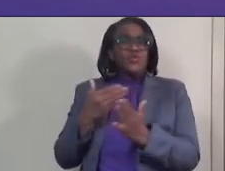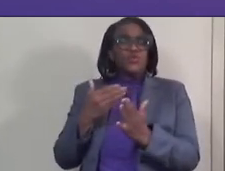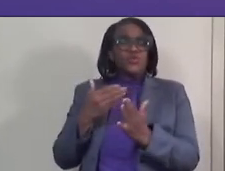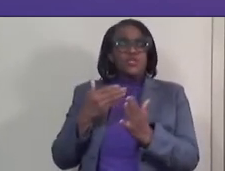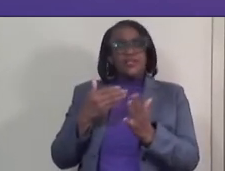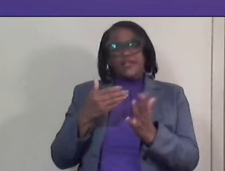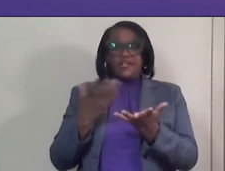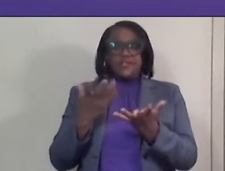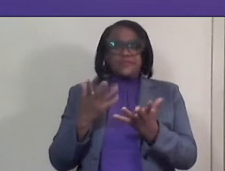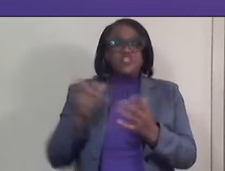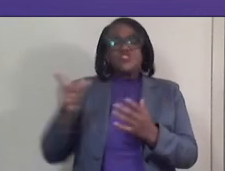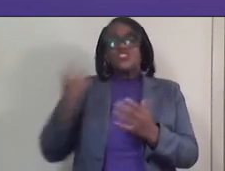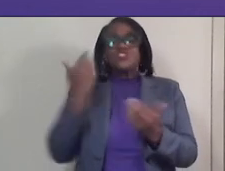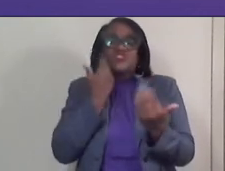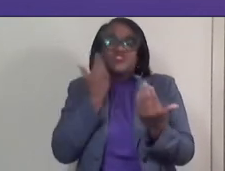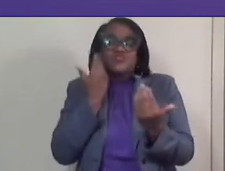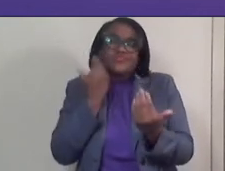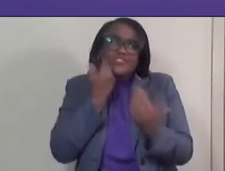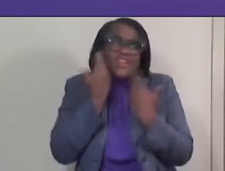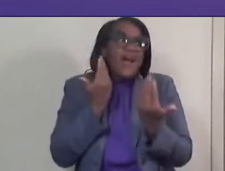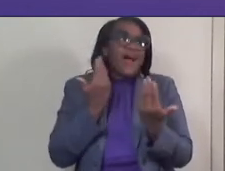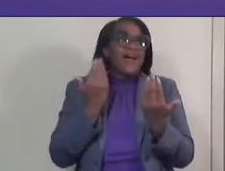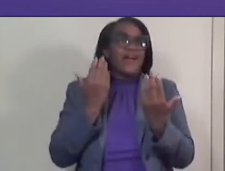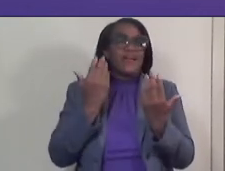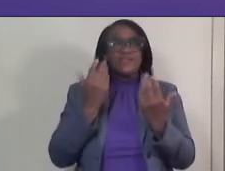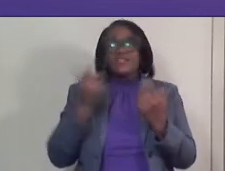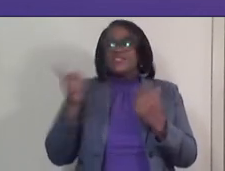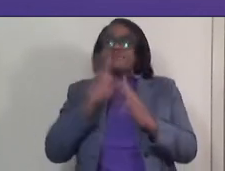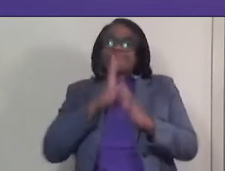and her voice, she keeps it silent.